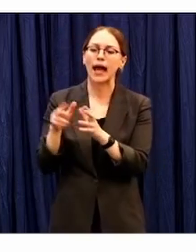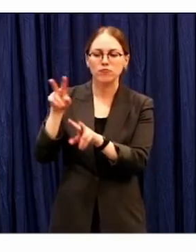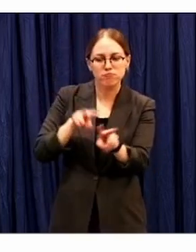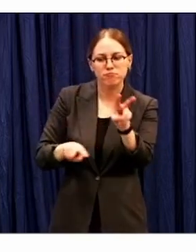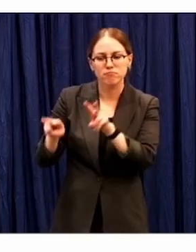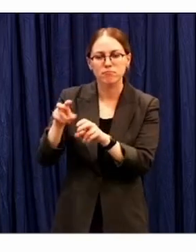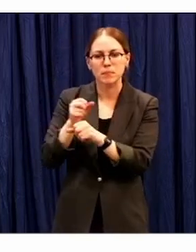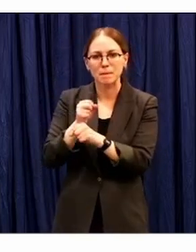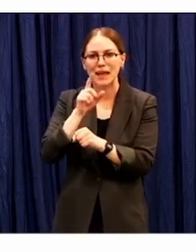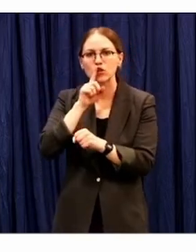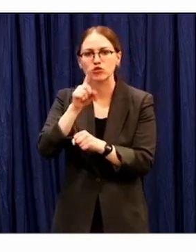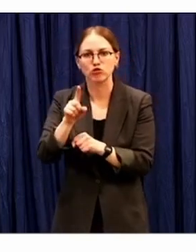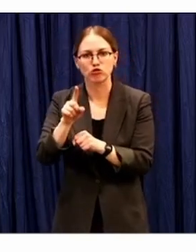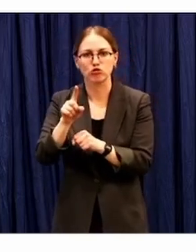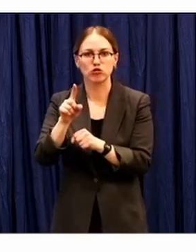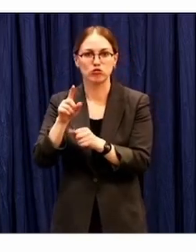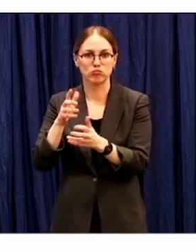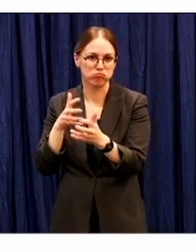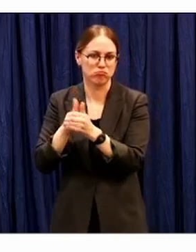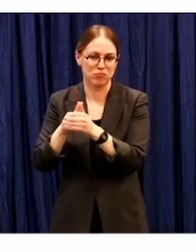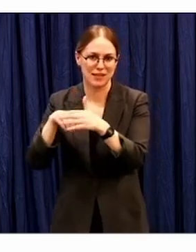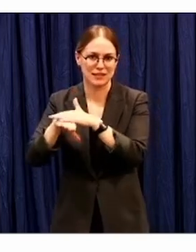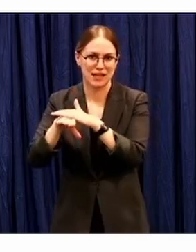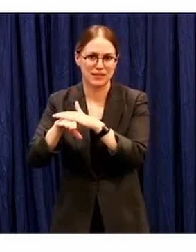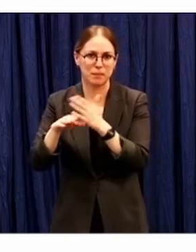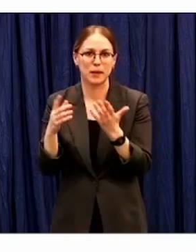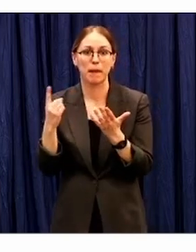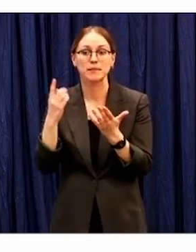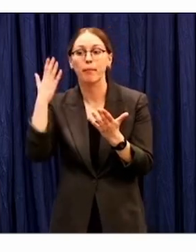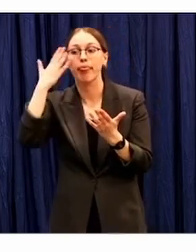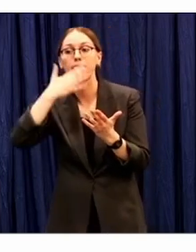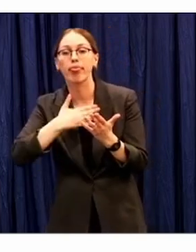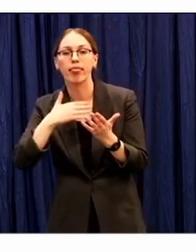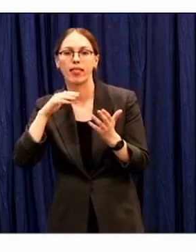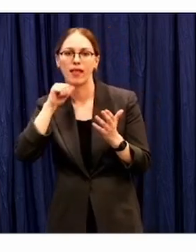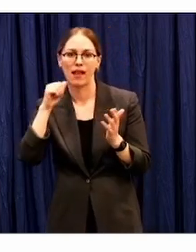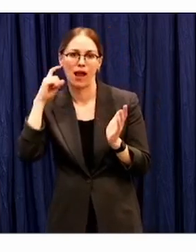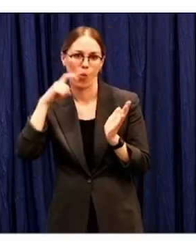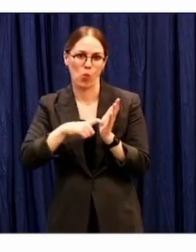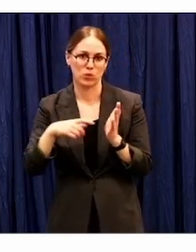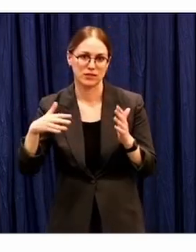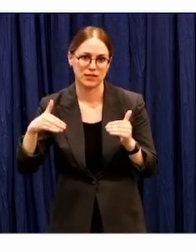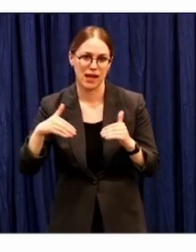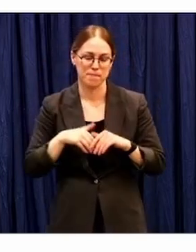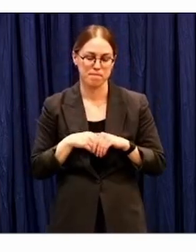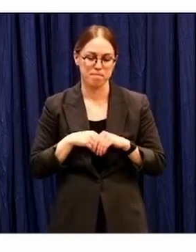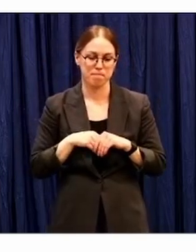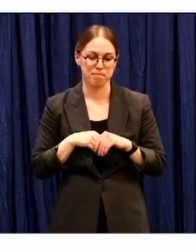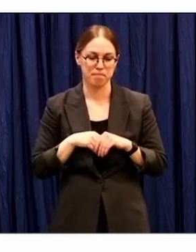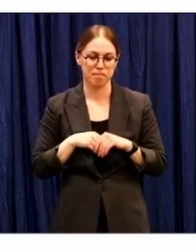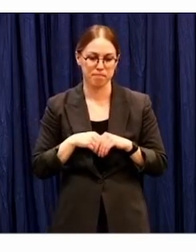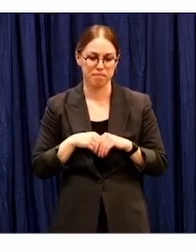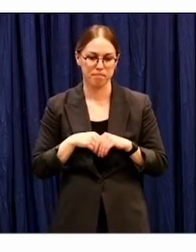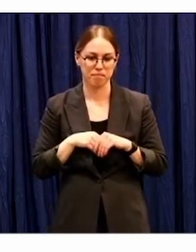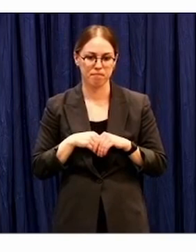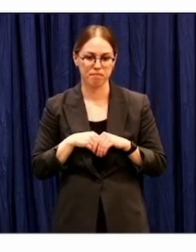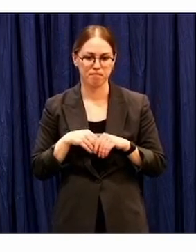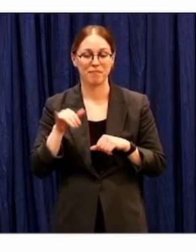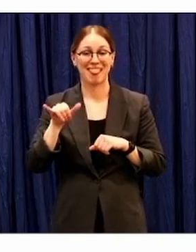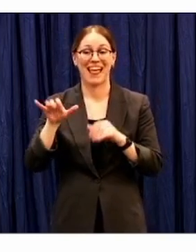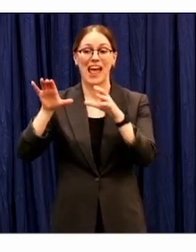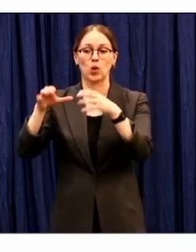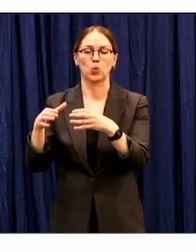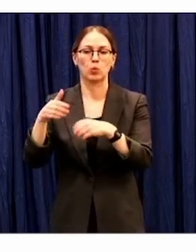any enhancements were put in place that slipped through the cracks that we hadn't tested yet. And that's at any number of external